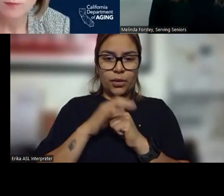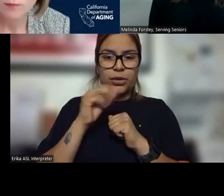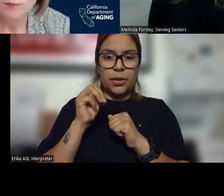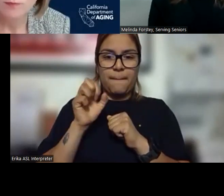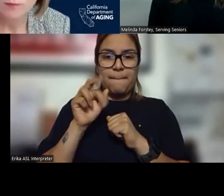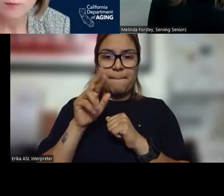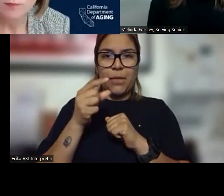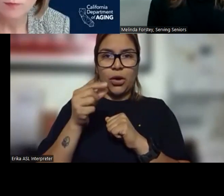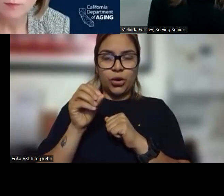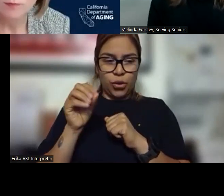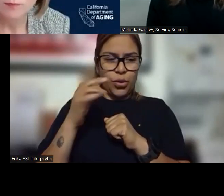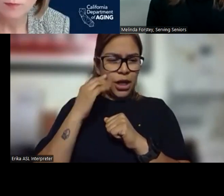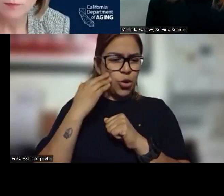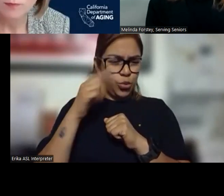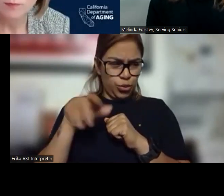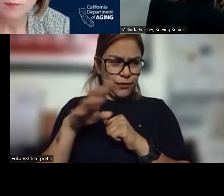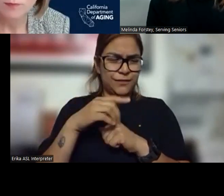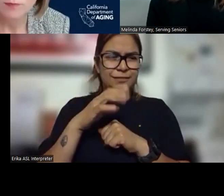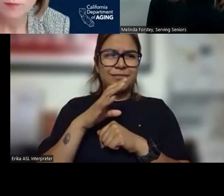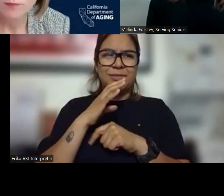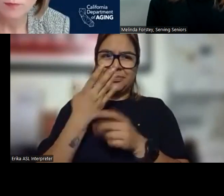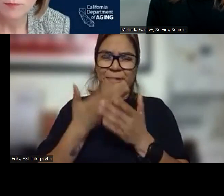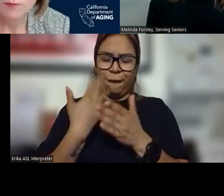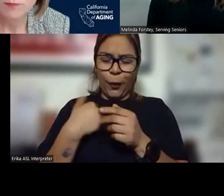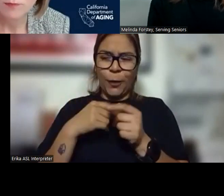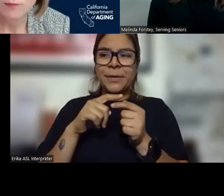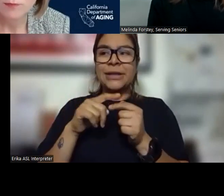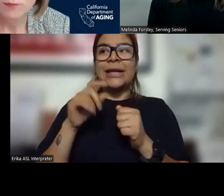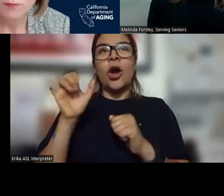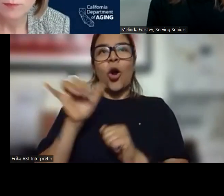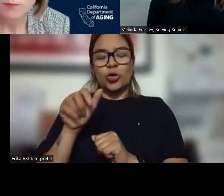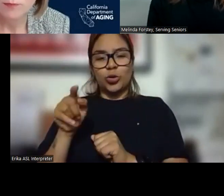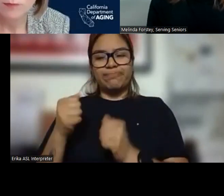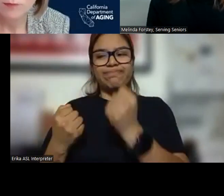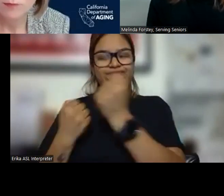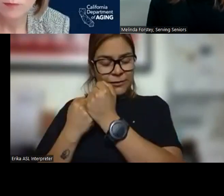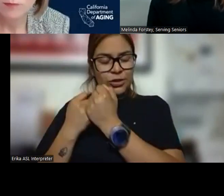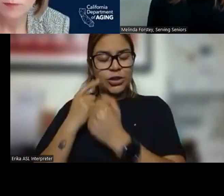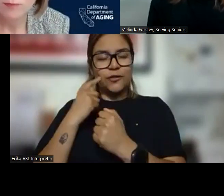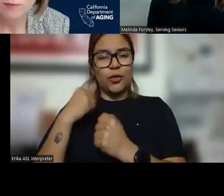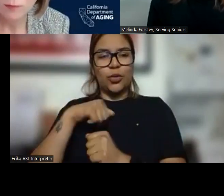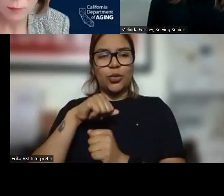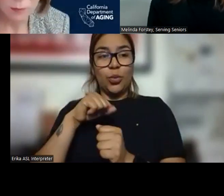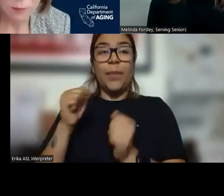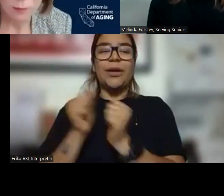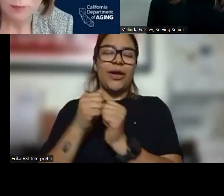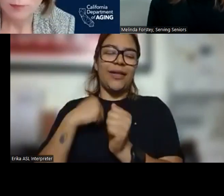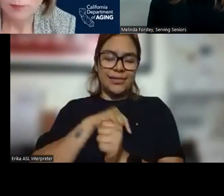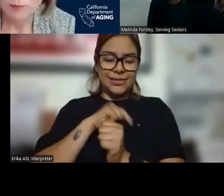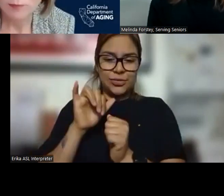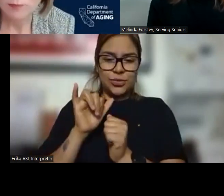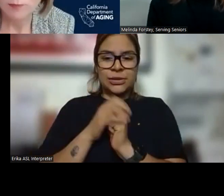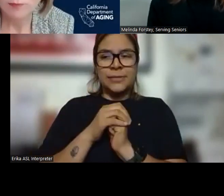you have heard speak, and who is an advocate along with us to assure that